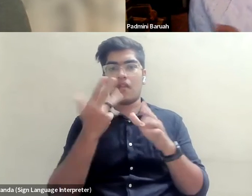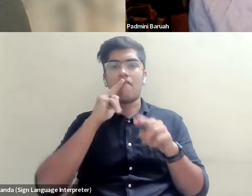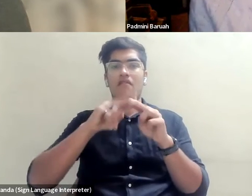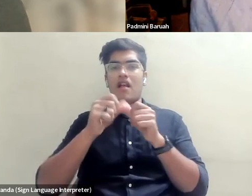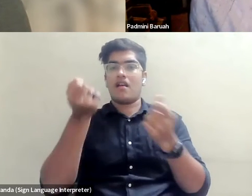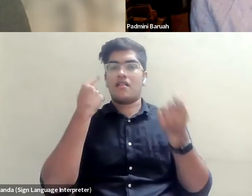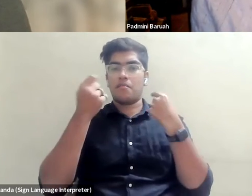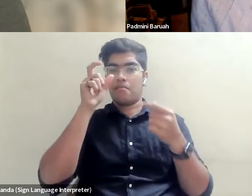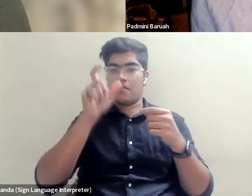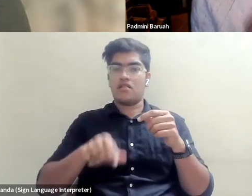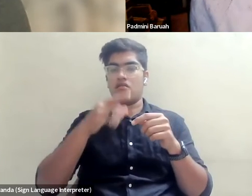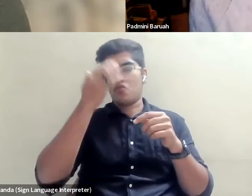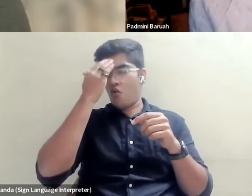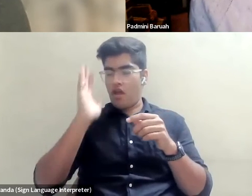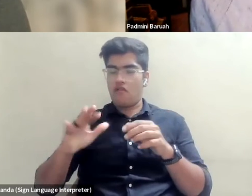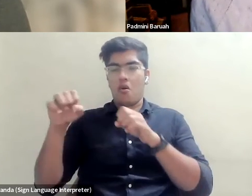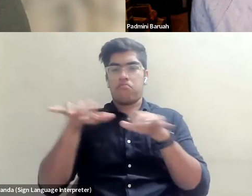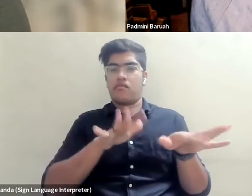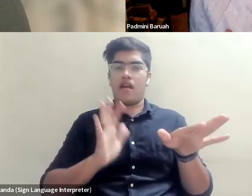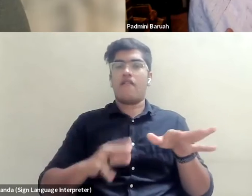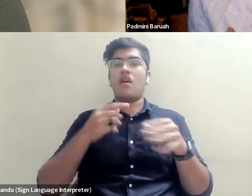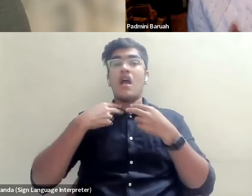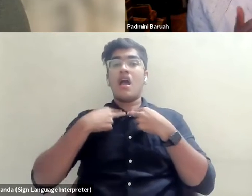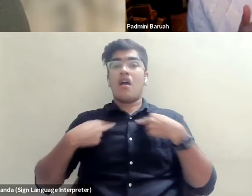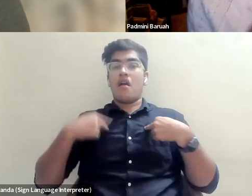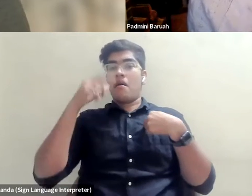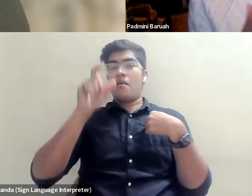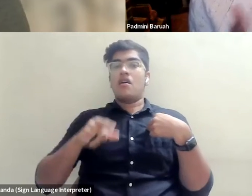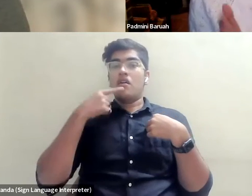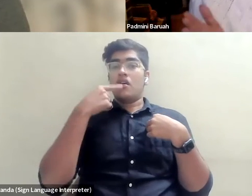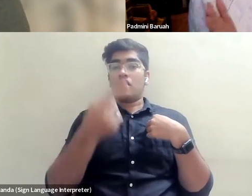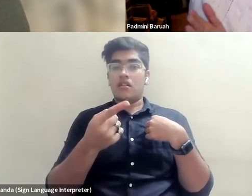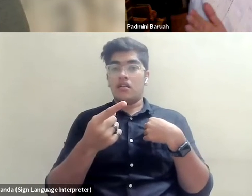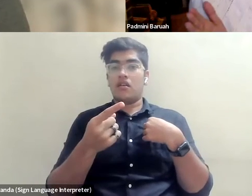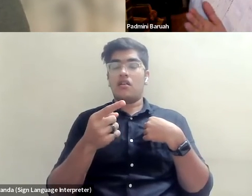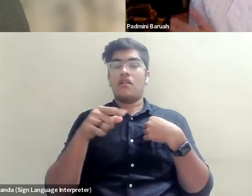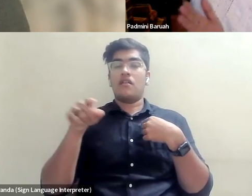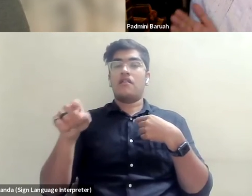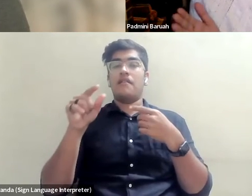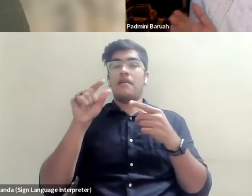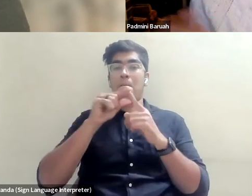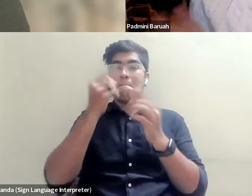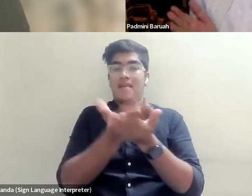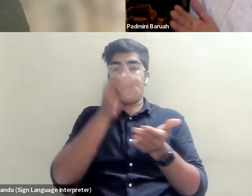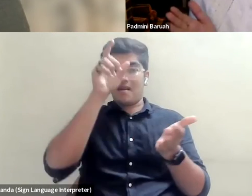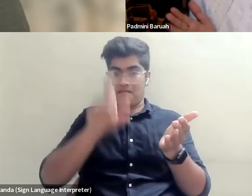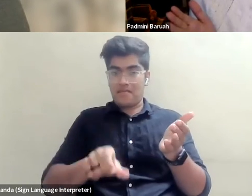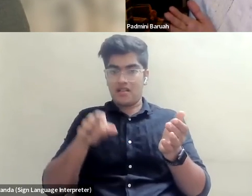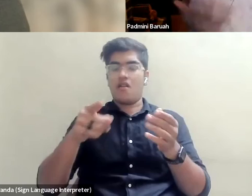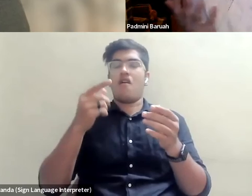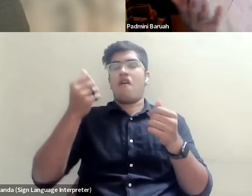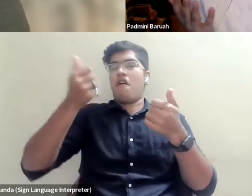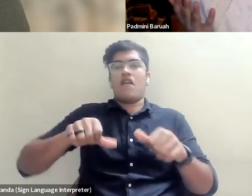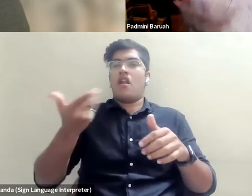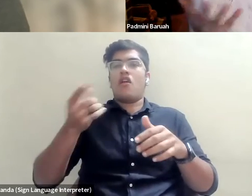that there is this problem. But the judge says that the petitioner failed to establish that there was flooding through documentary